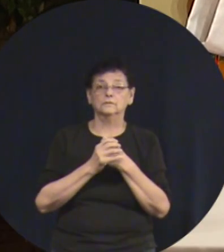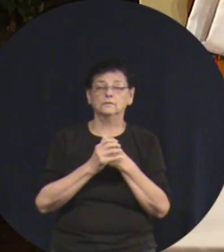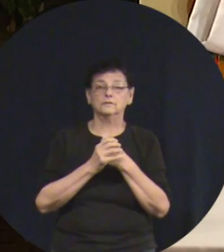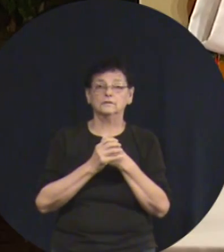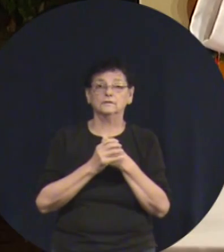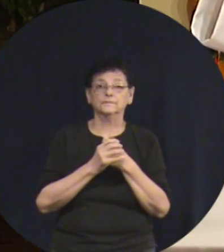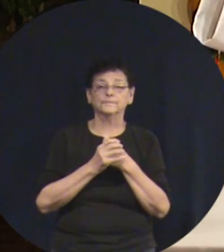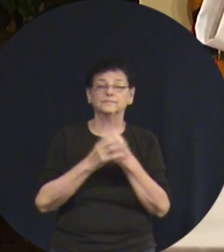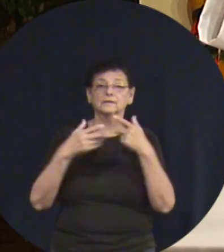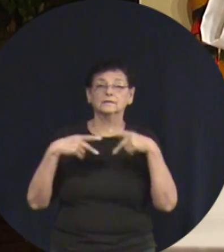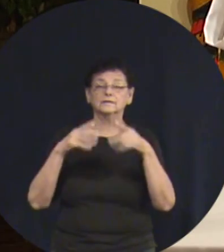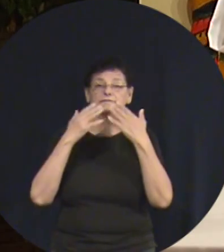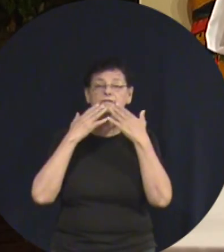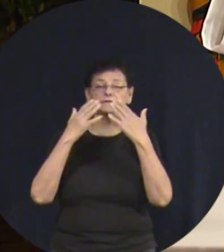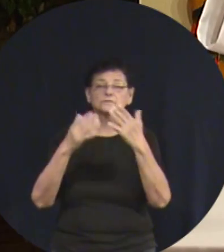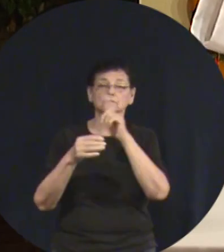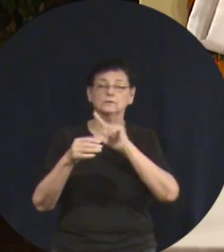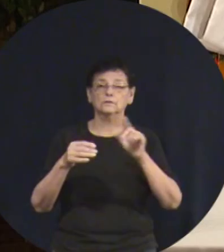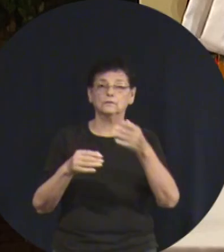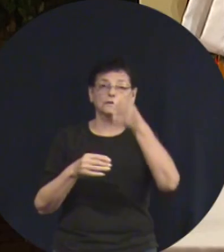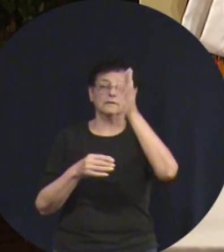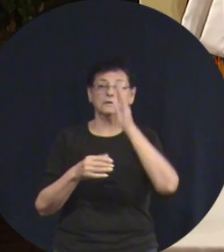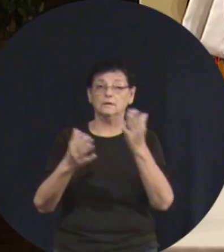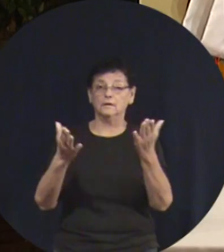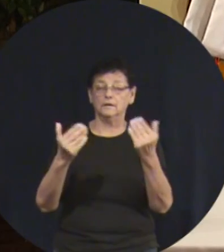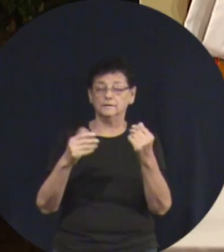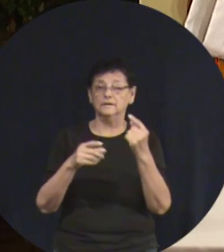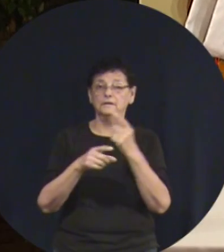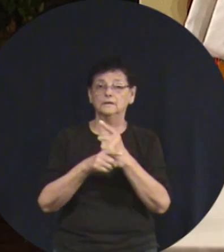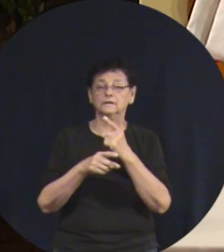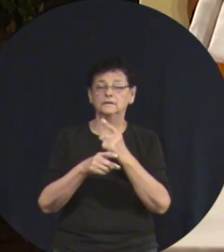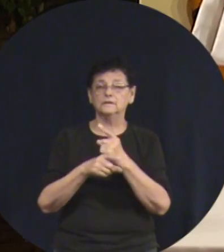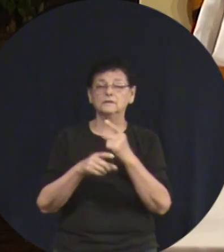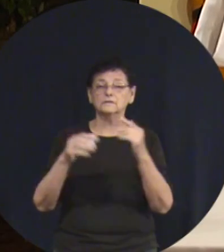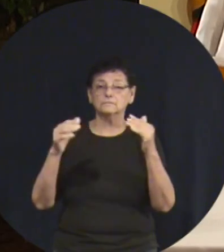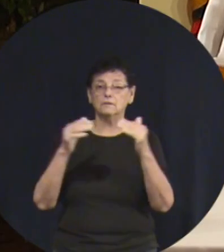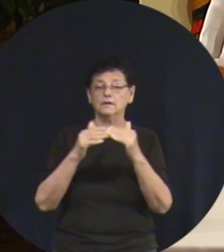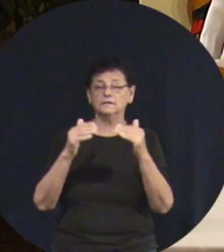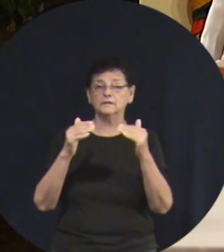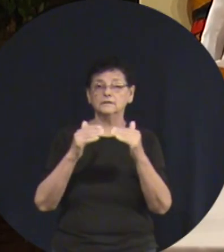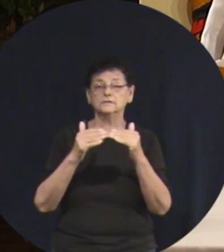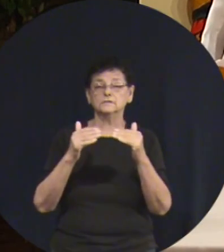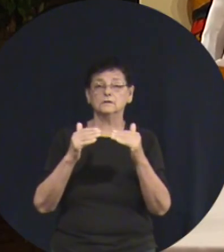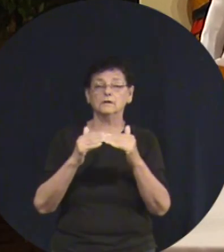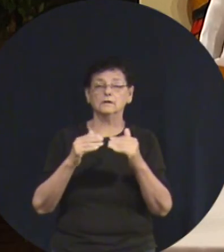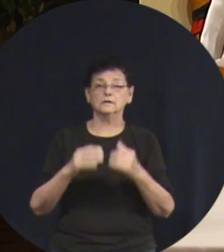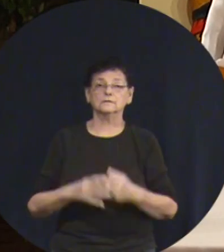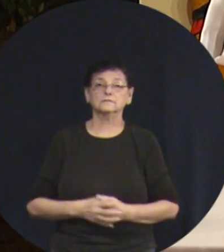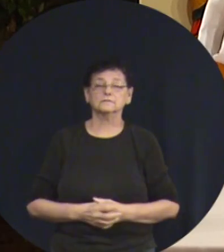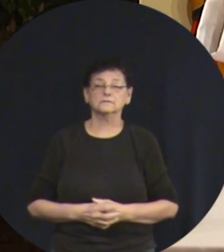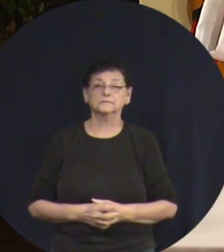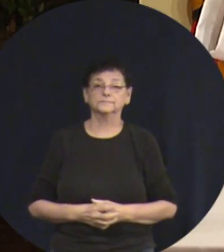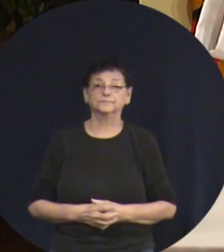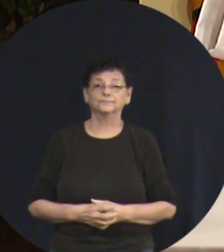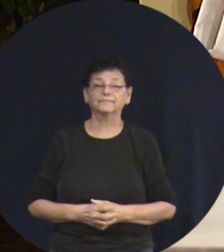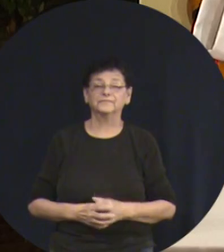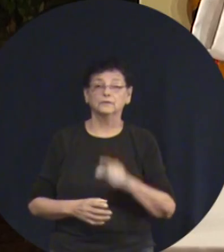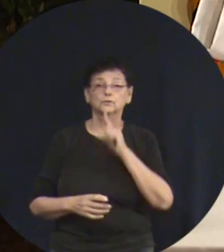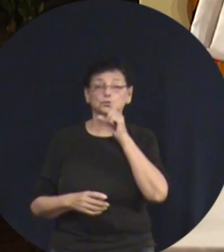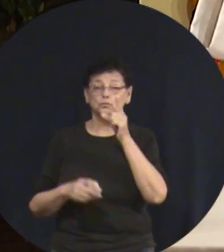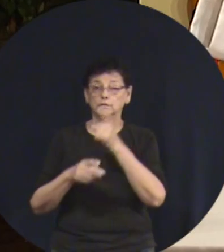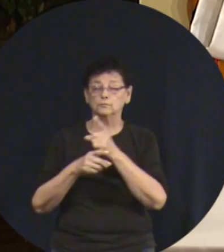the Lord. Let us give thanks to the Lord our God. It is right and just.